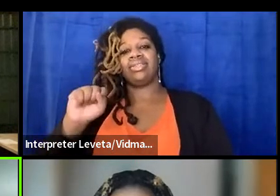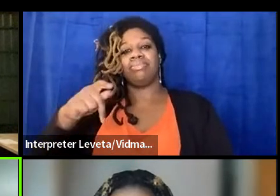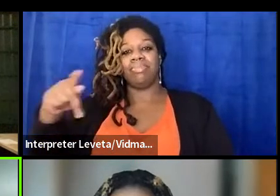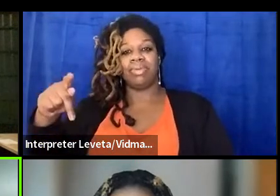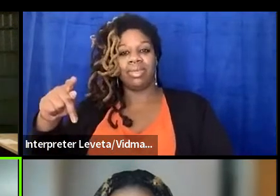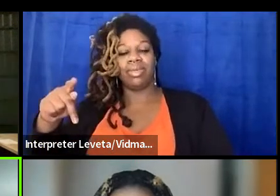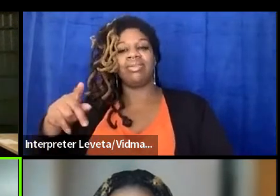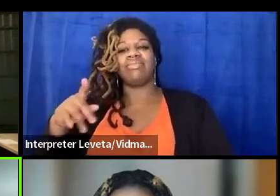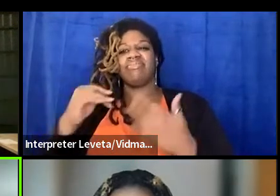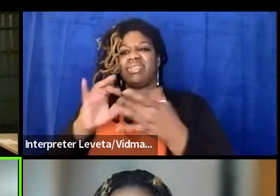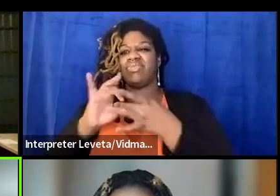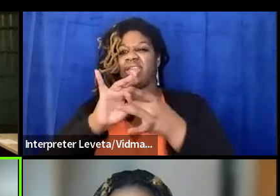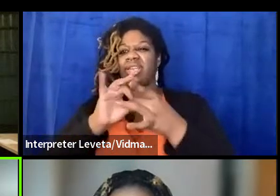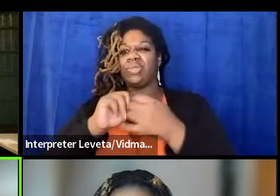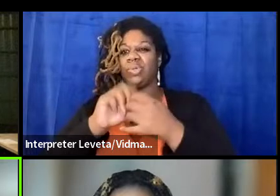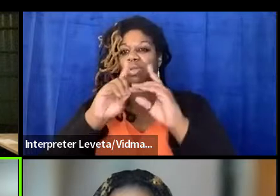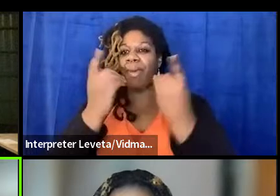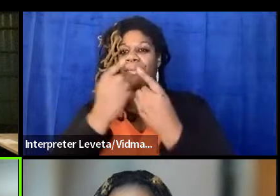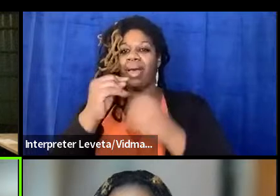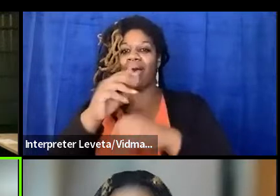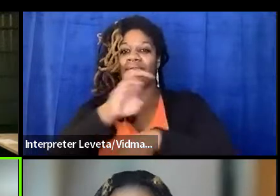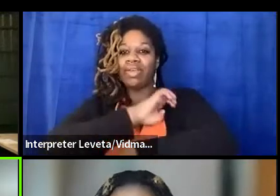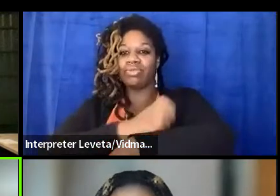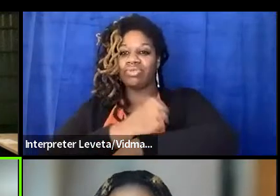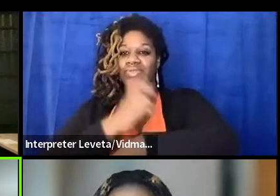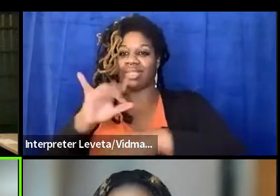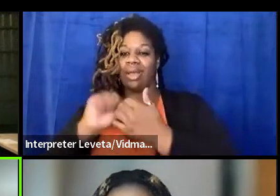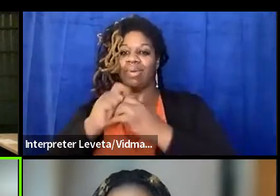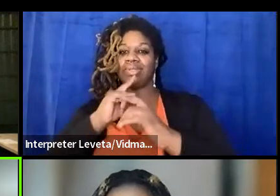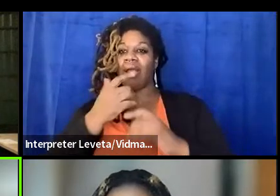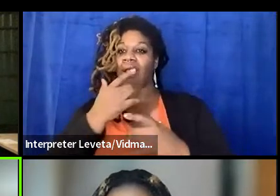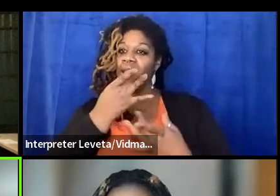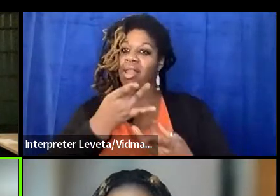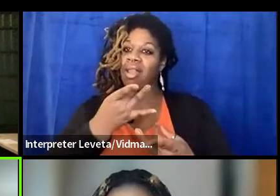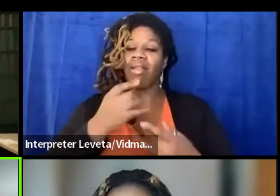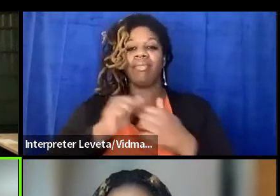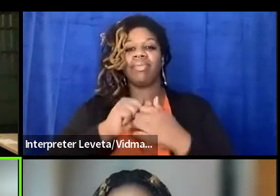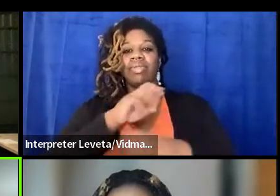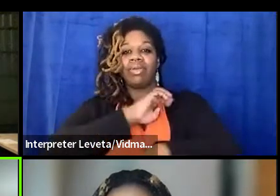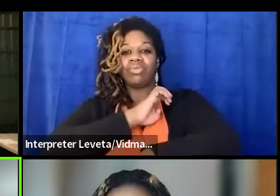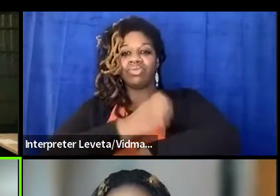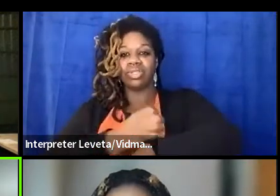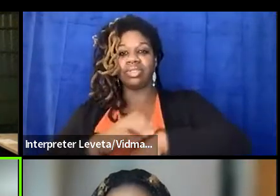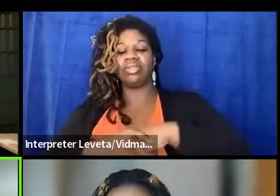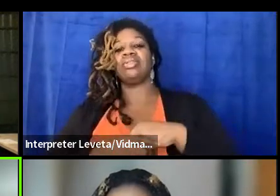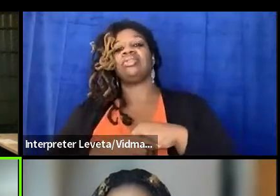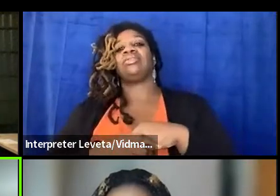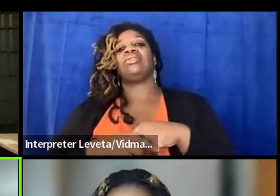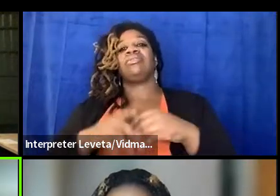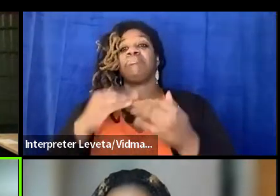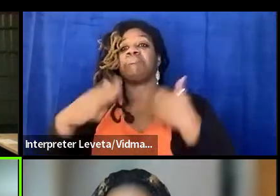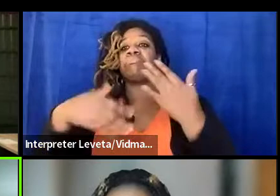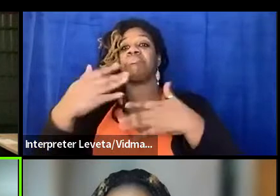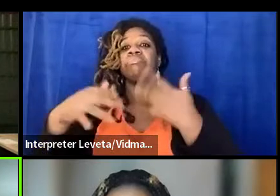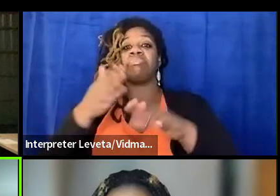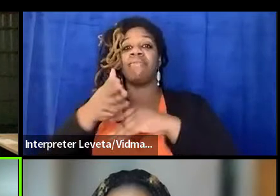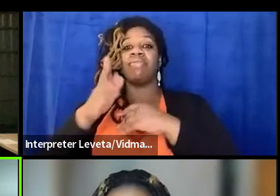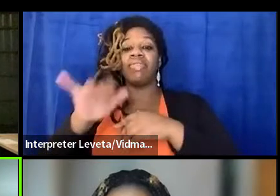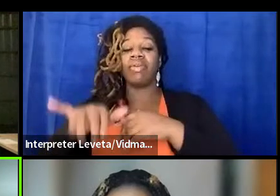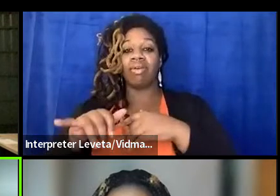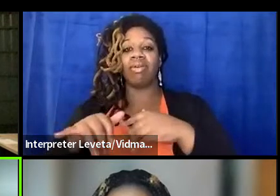of Energy. That's sort of where I got my interest in energy. And then a couple of years after that, I